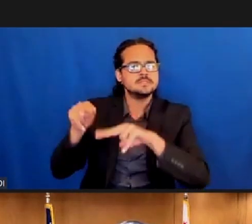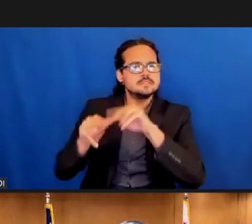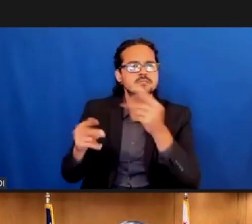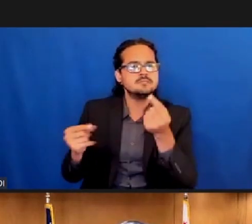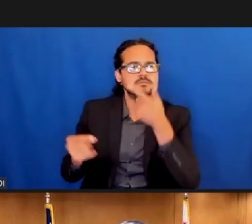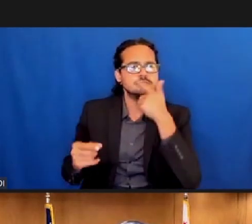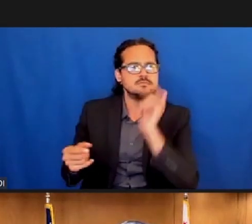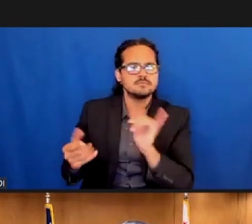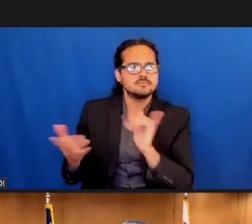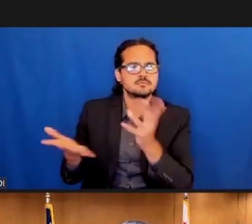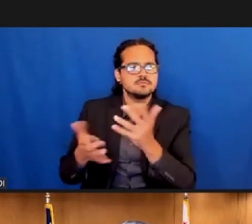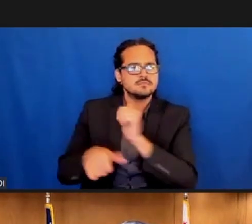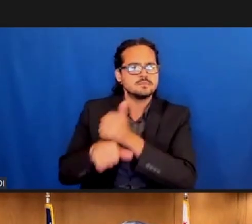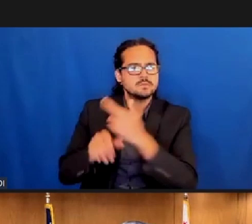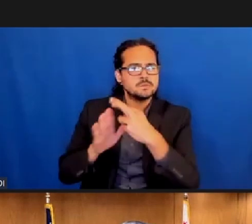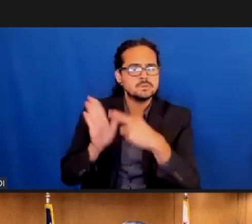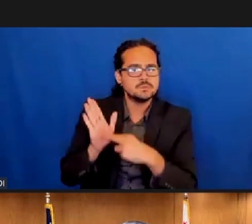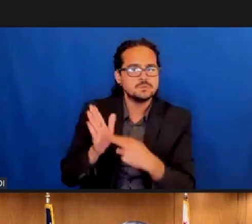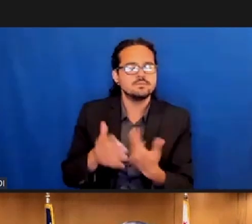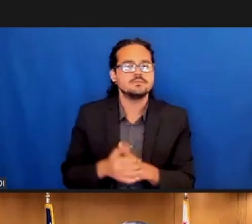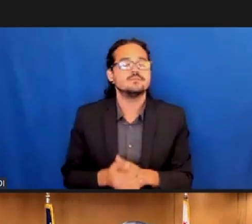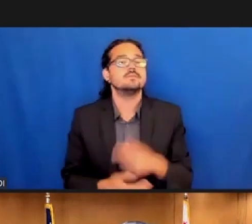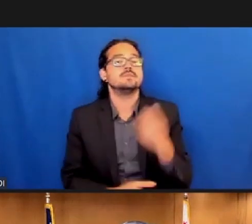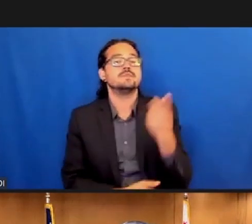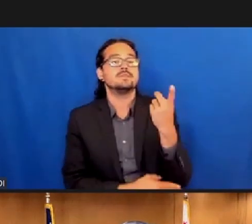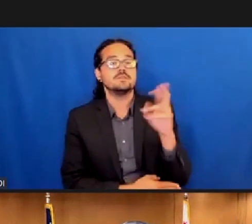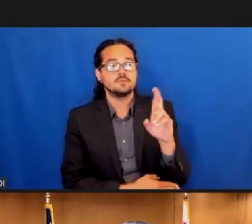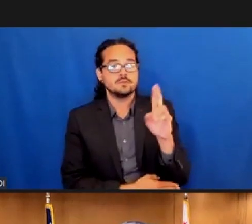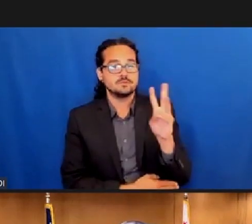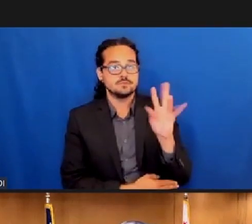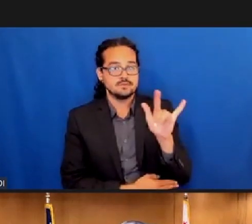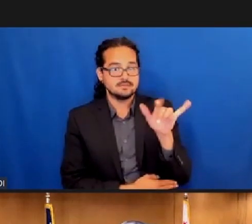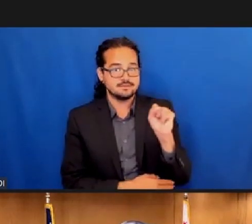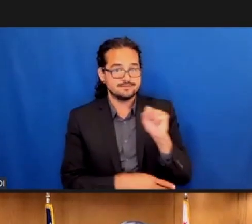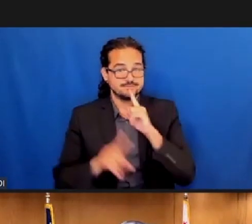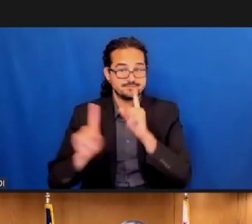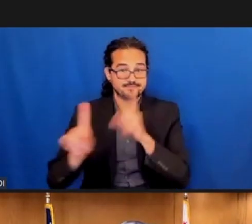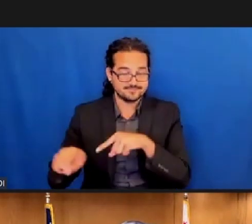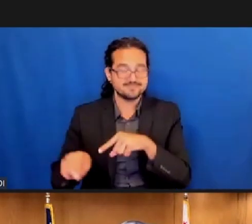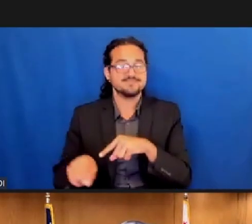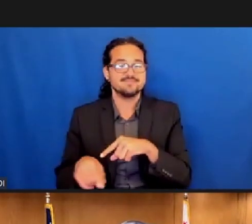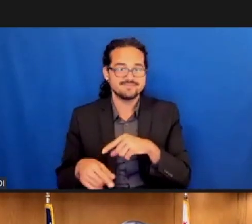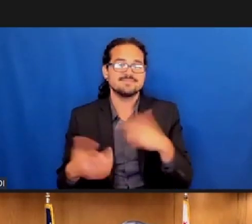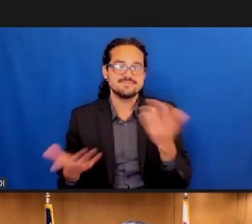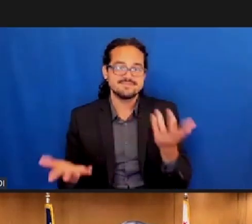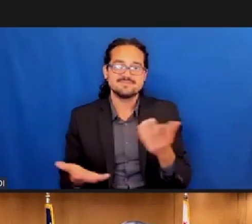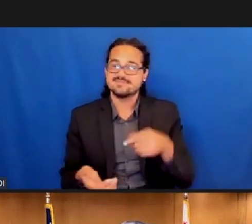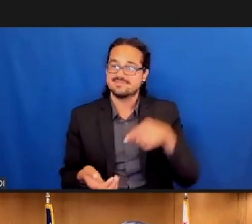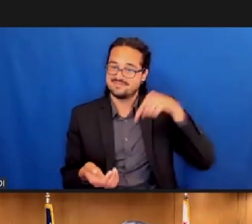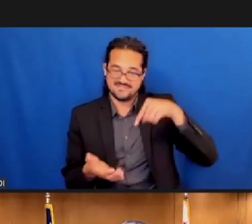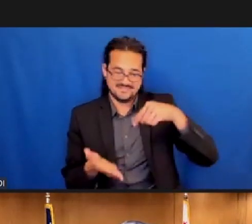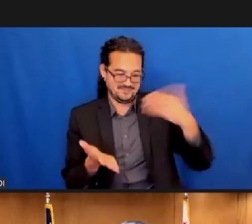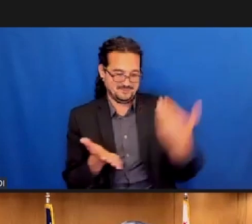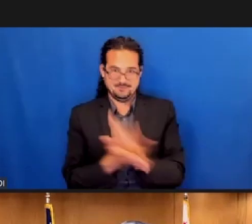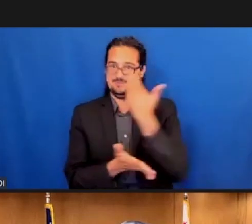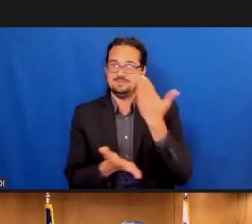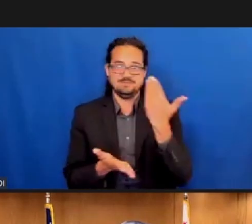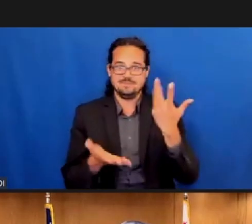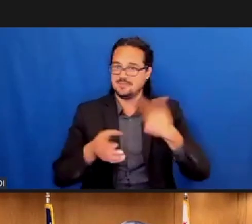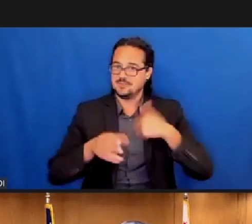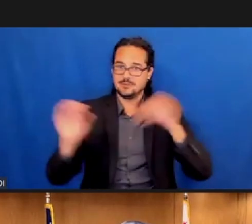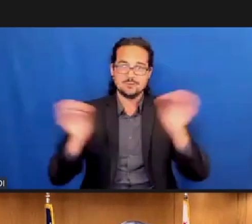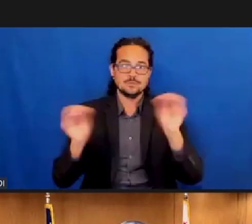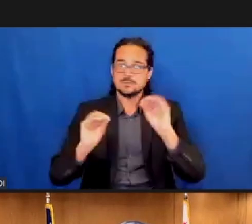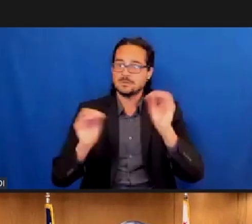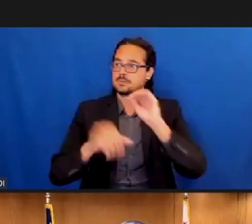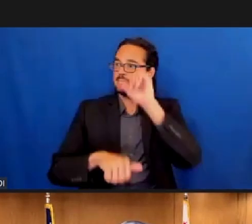No, I mean, this is the new world. So there are no formal restrictions. So the only restriction, if it's less than